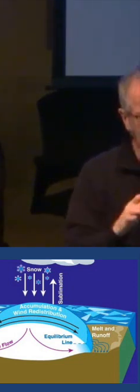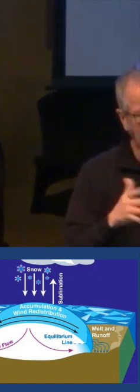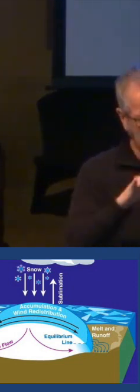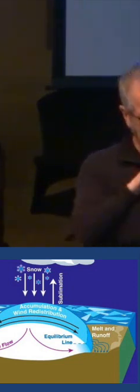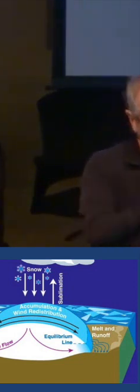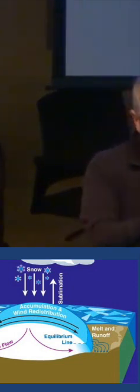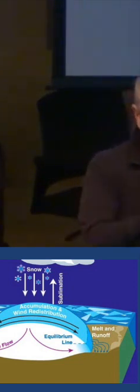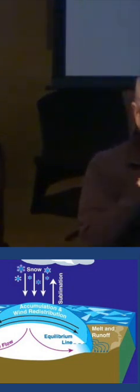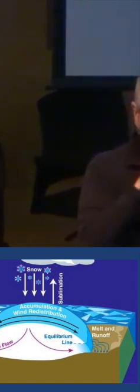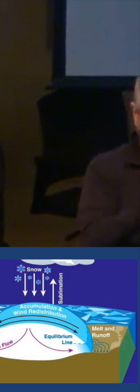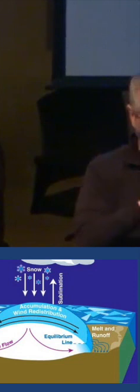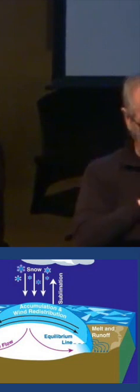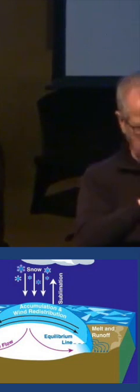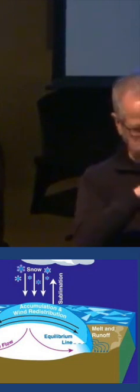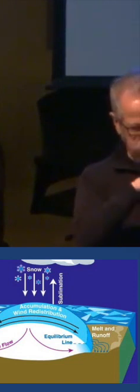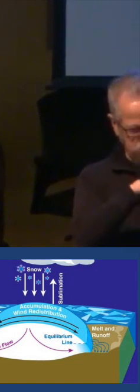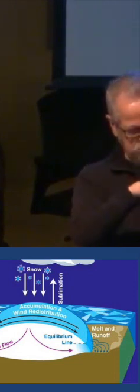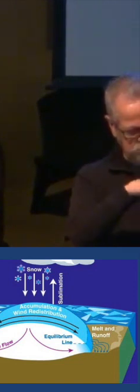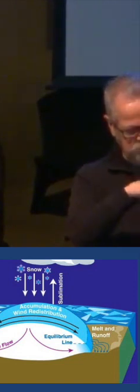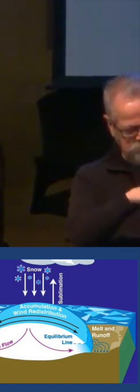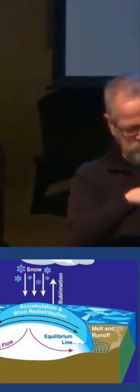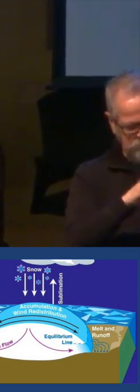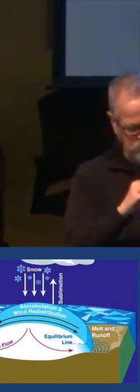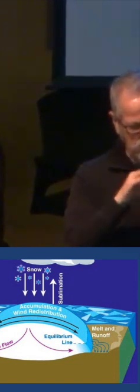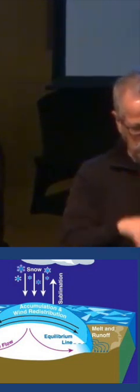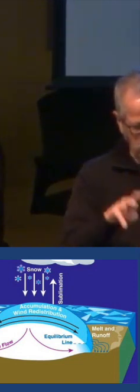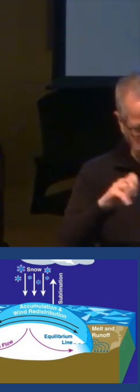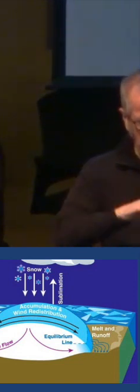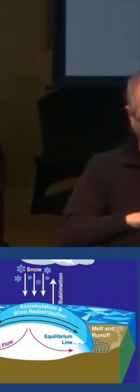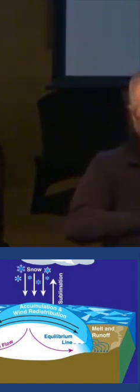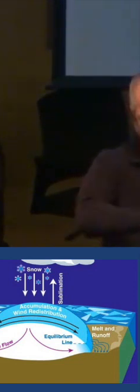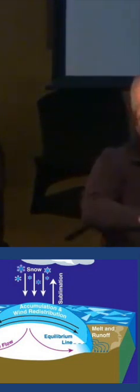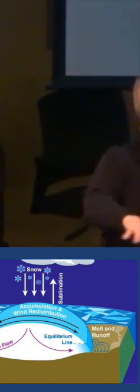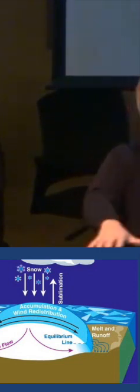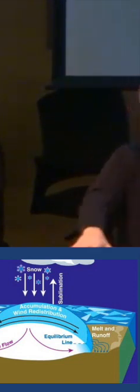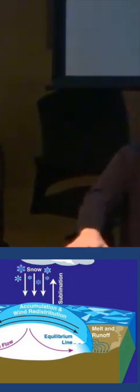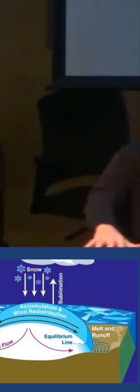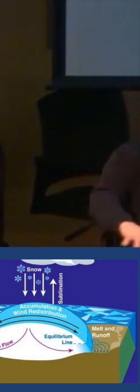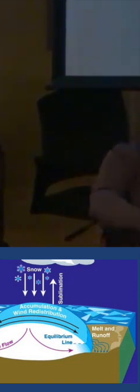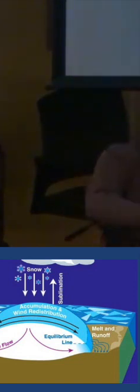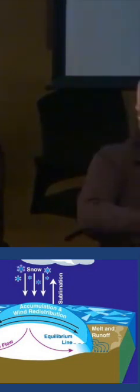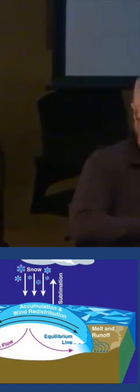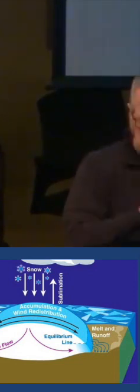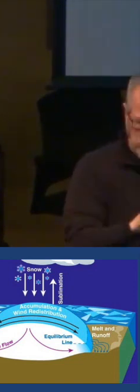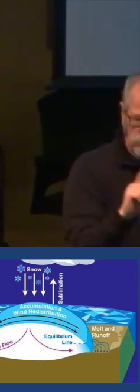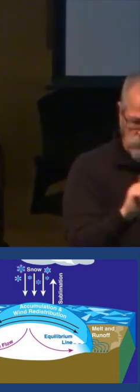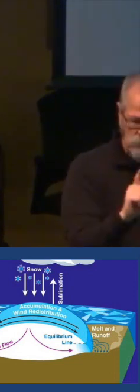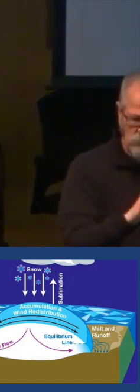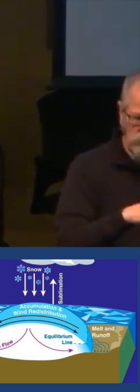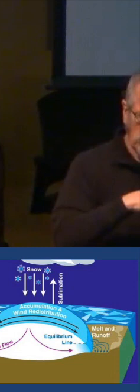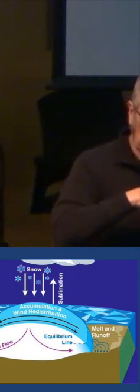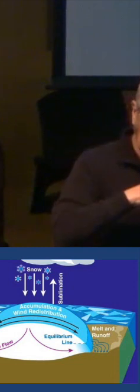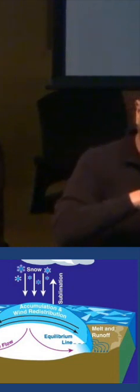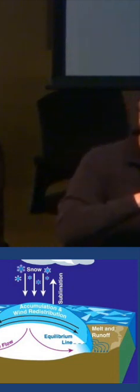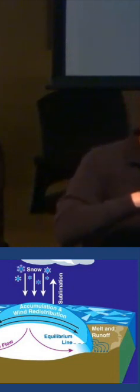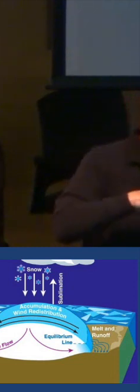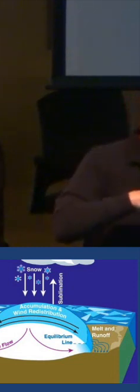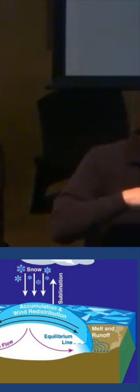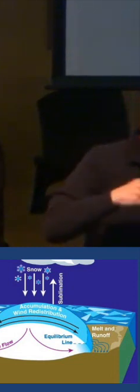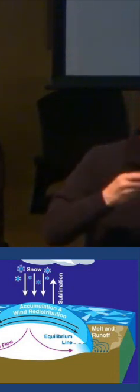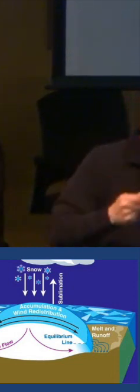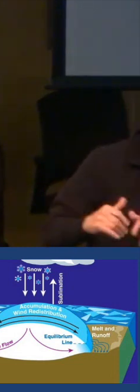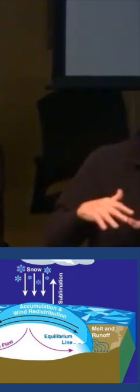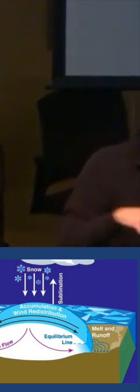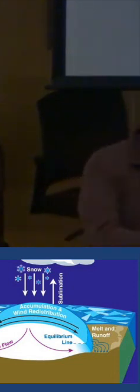They do it effectively by discharging icebergs. The other way that the ice sheet maintains its balance, so